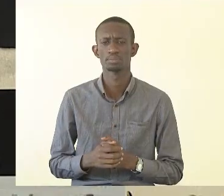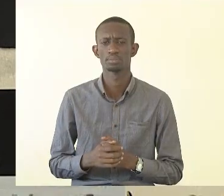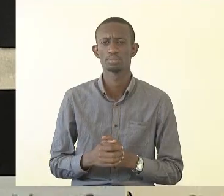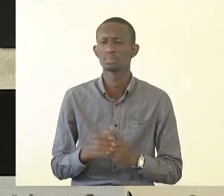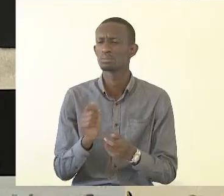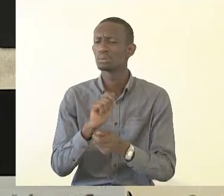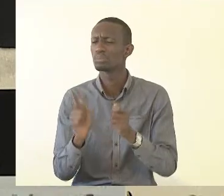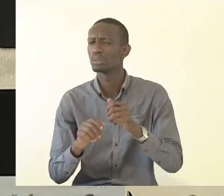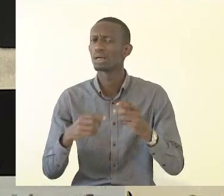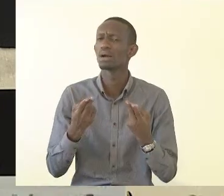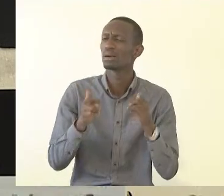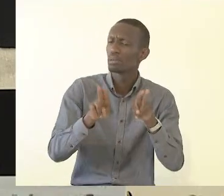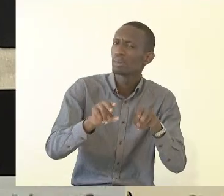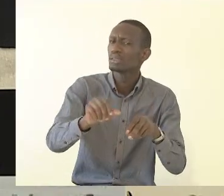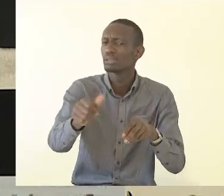substitution